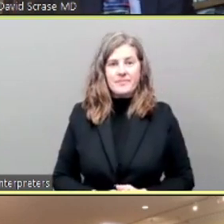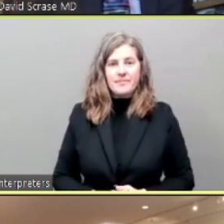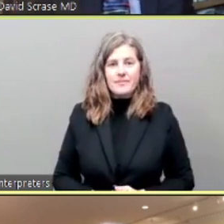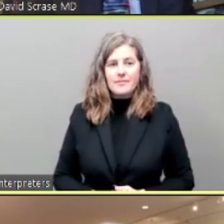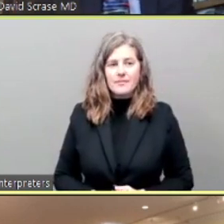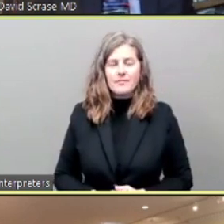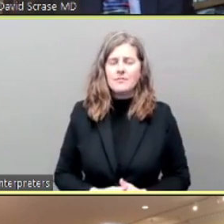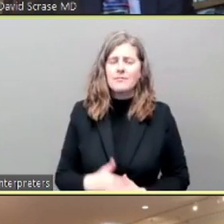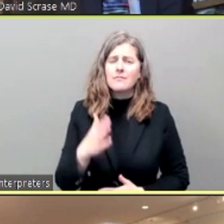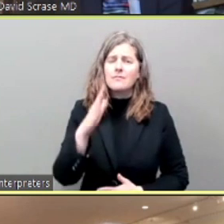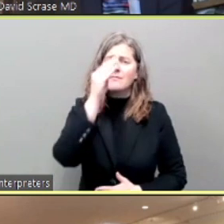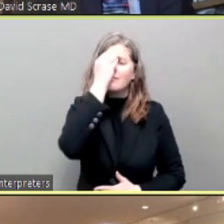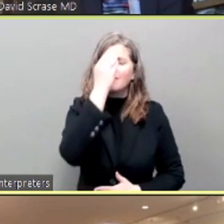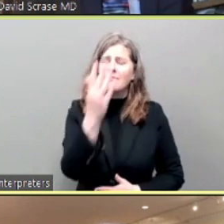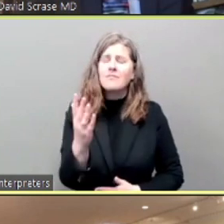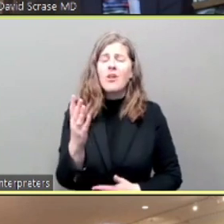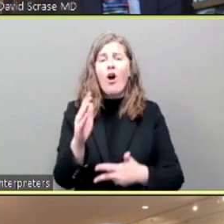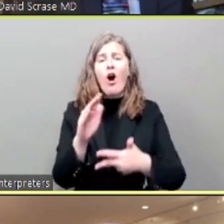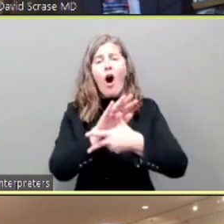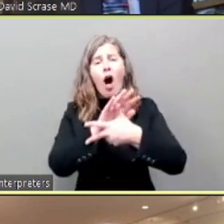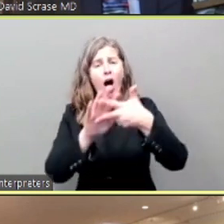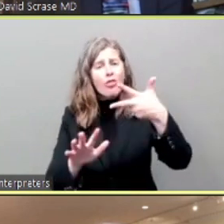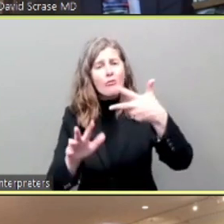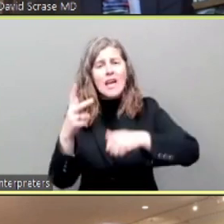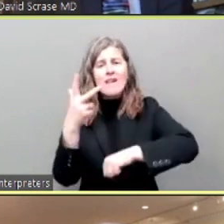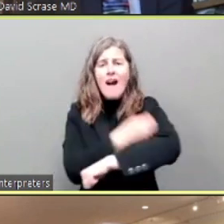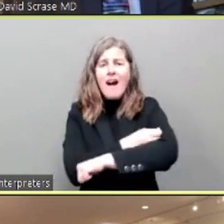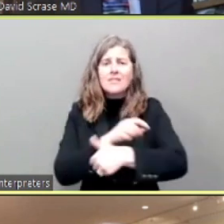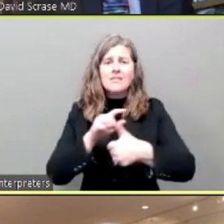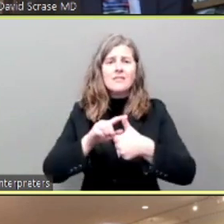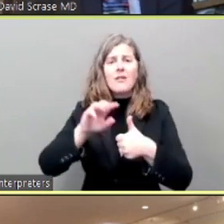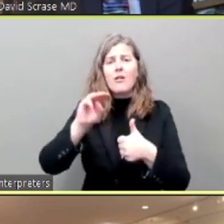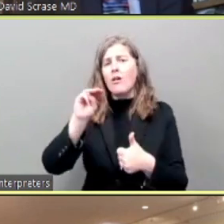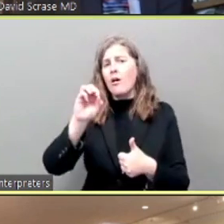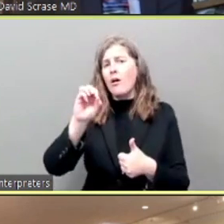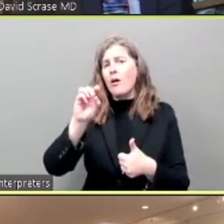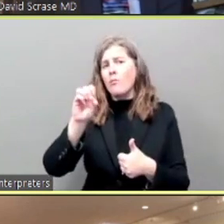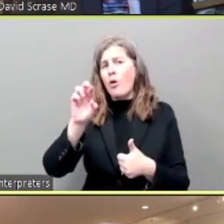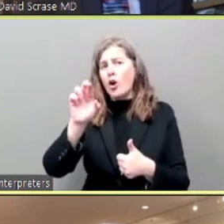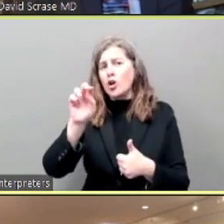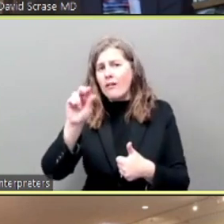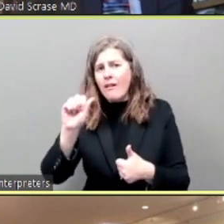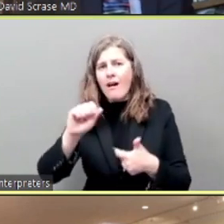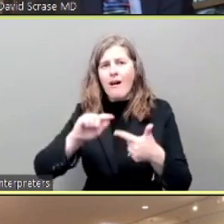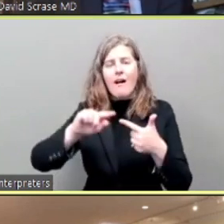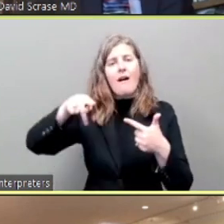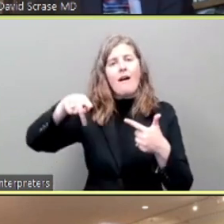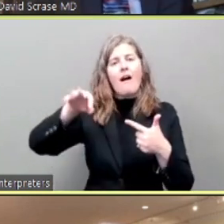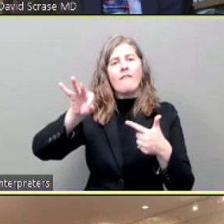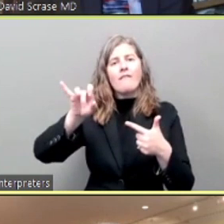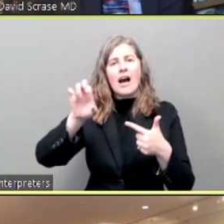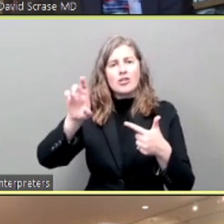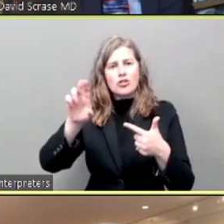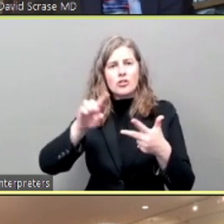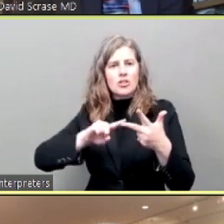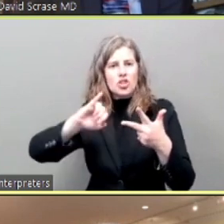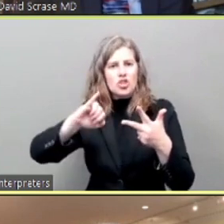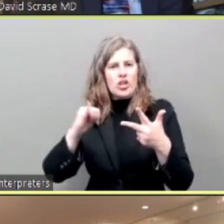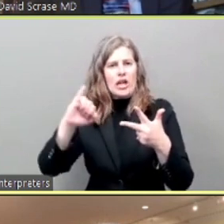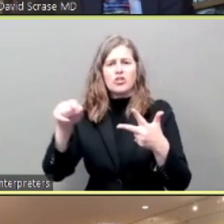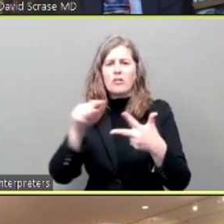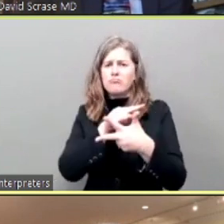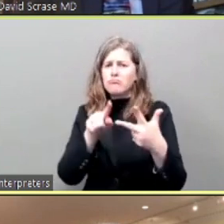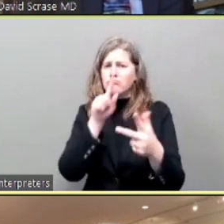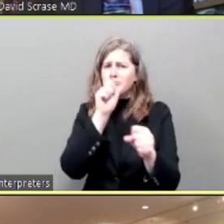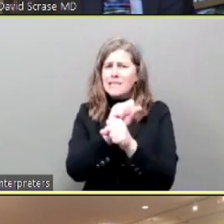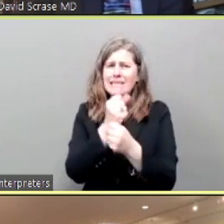And please note, all 3 vaccines, Moderna, Pfizer, and J&J, are safe and effective.